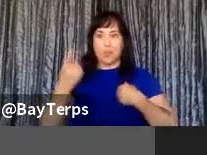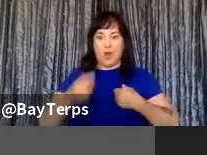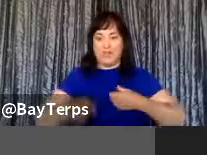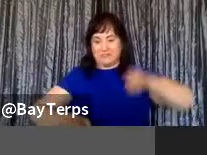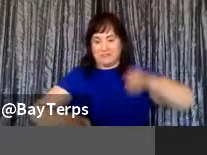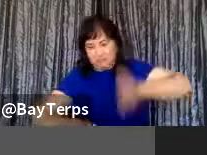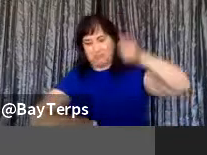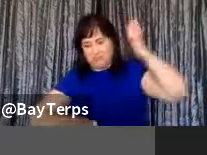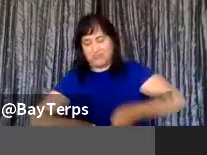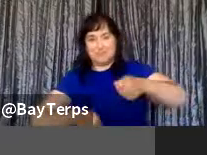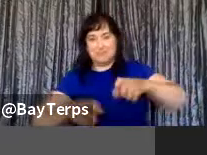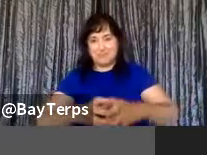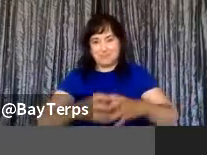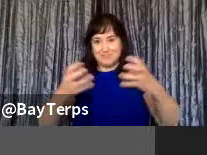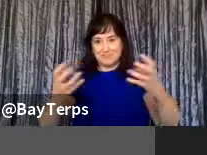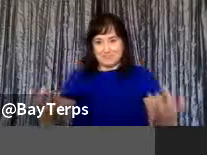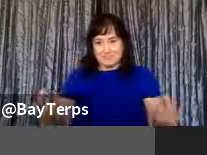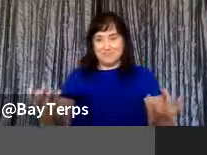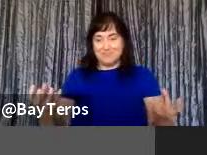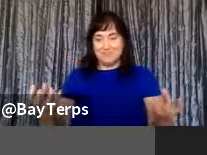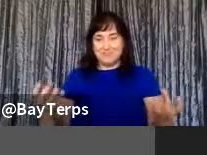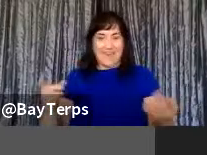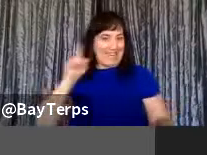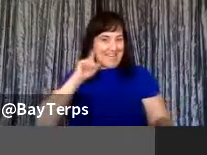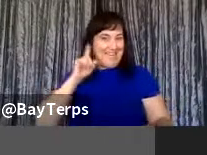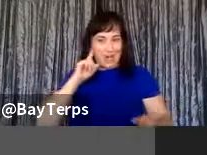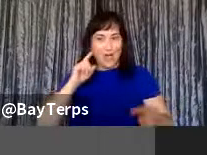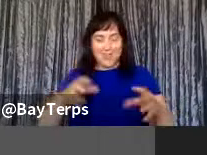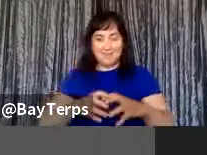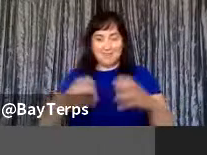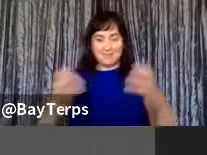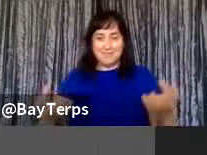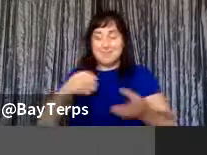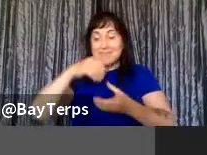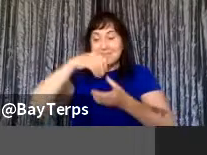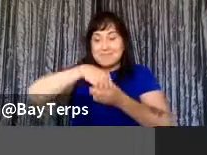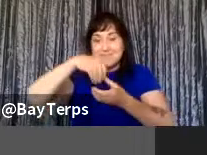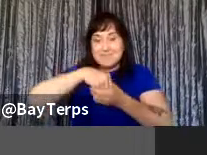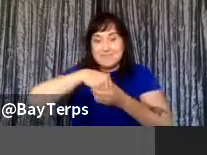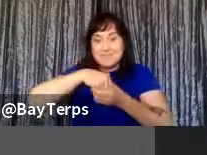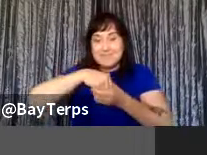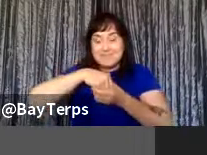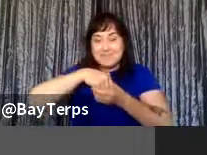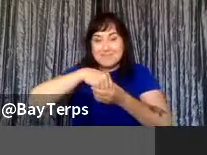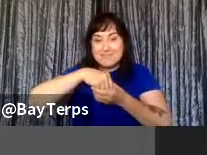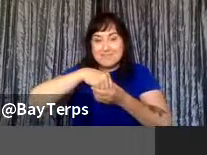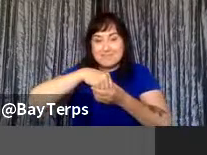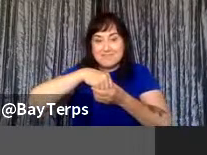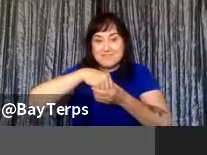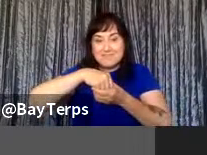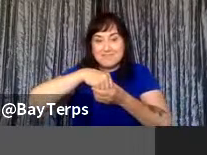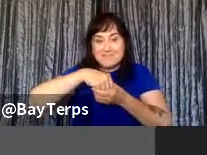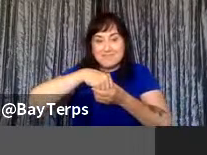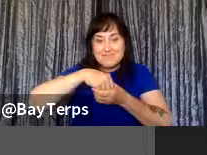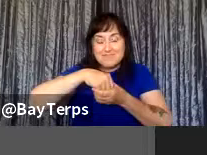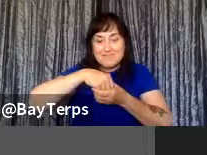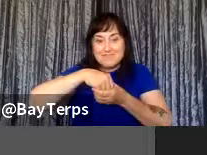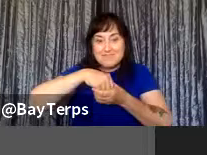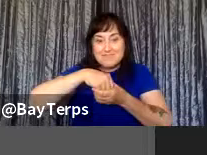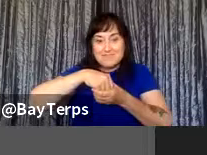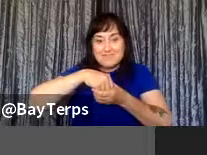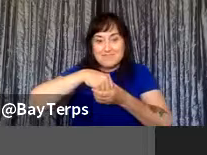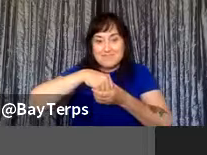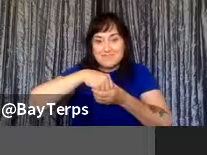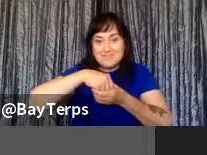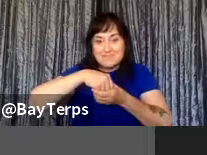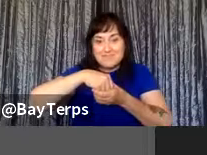Okay, you missed the extreme violence, but inside, this is the outer skin, and inside we have